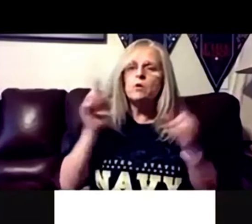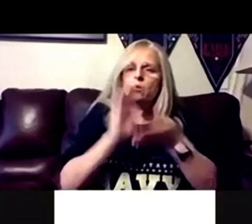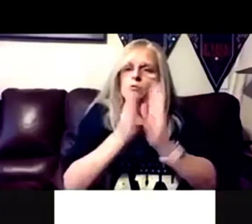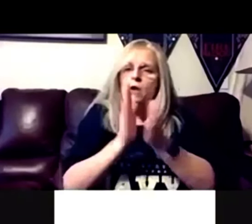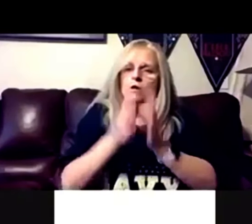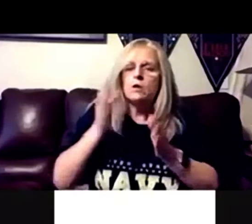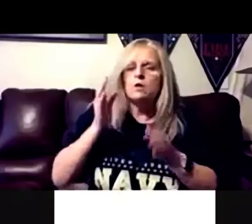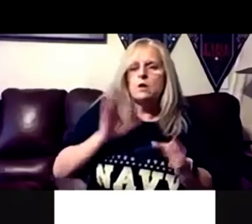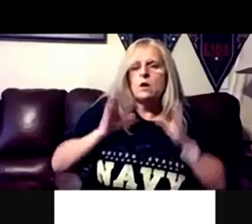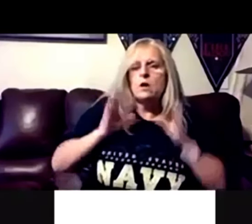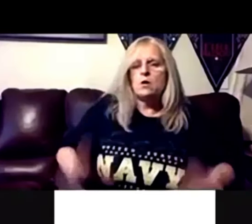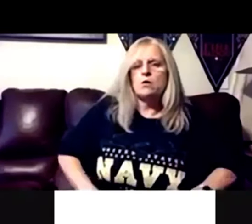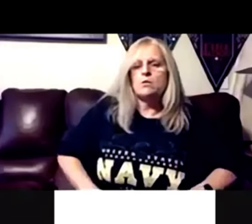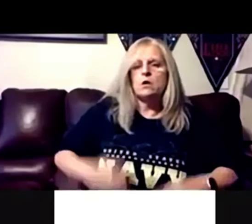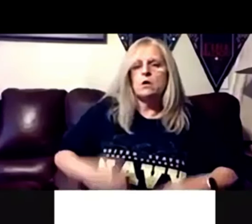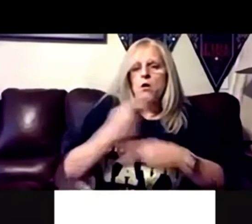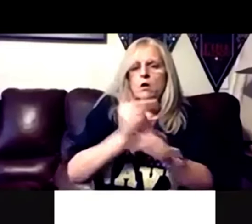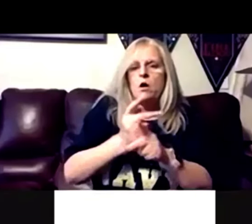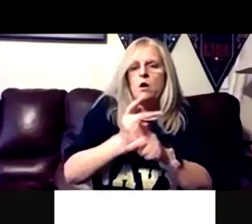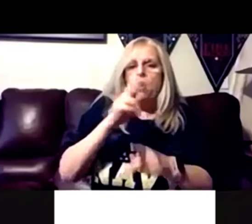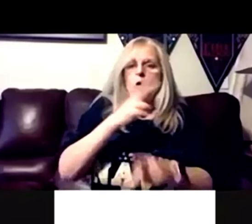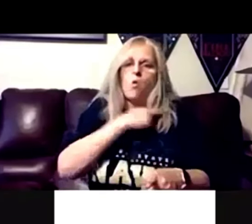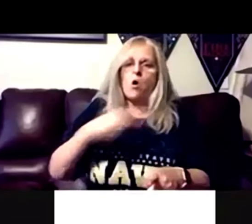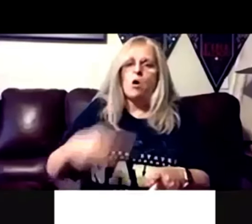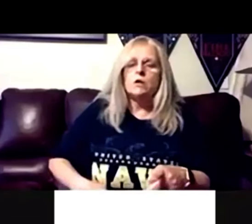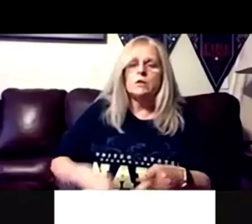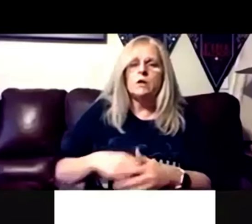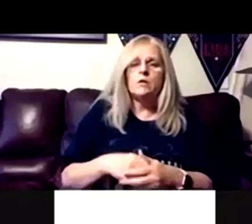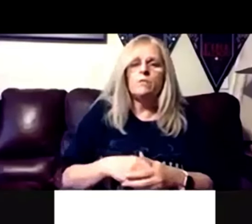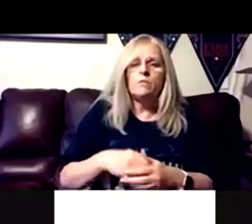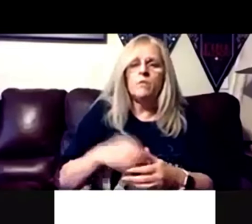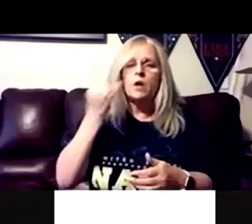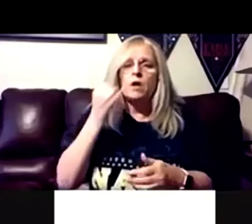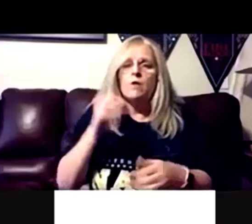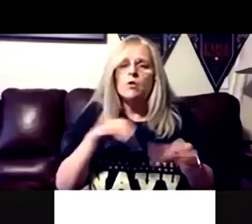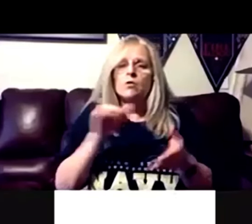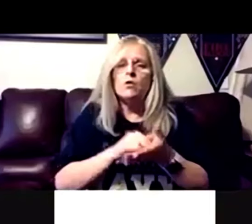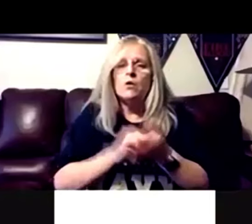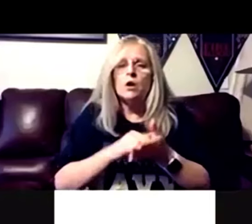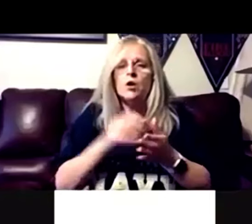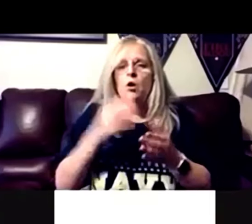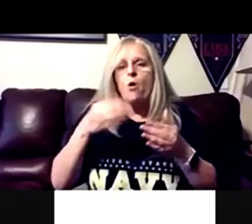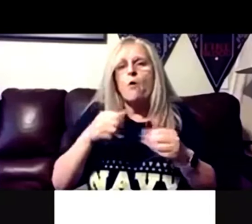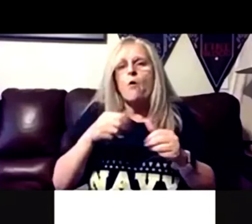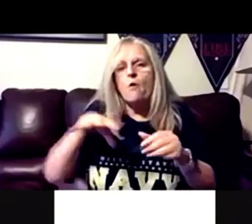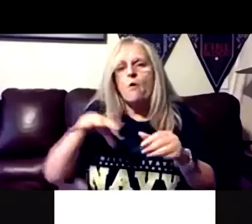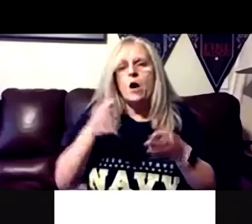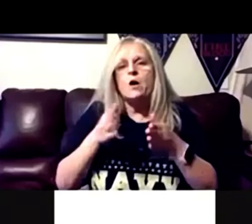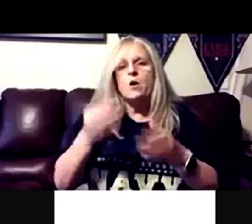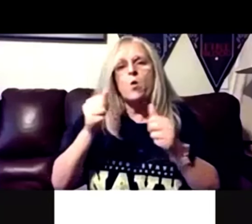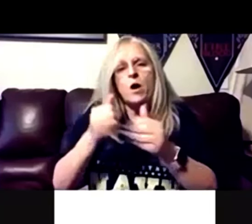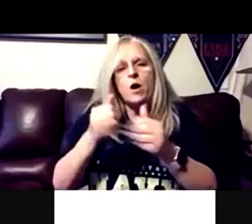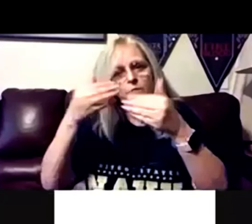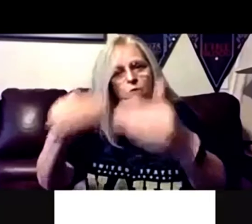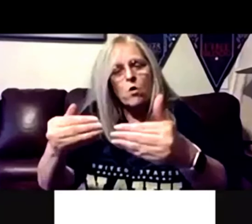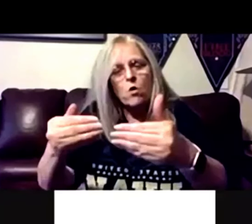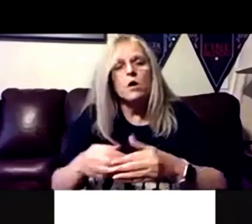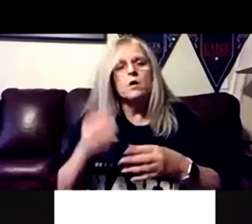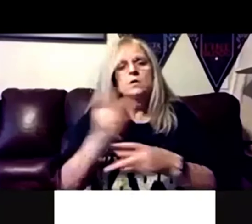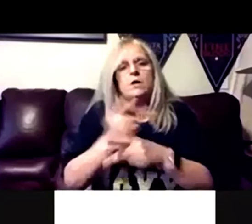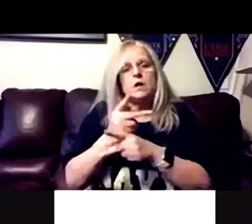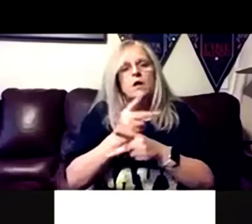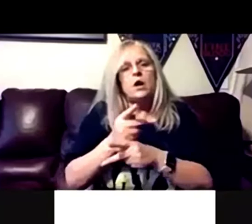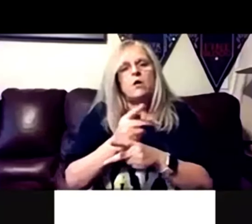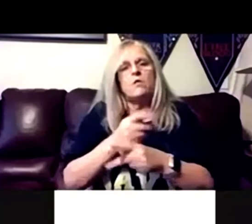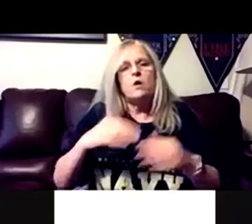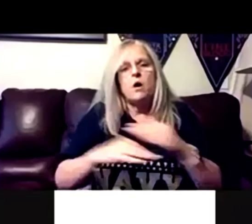customer and product or royalty. If you'll do that, you will find a way forward, and you will find a way to take care of all of